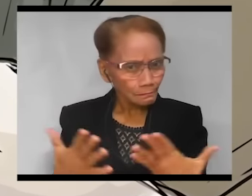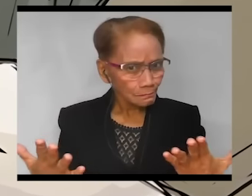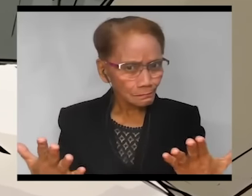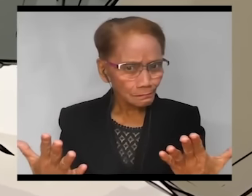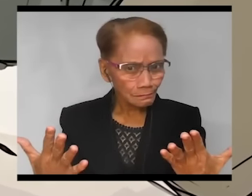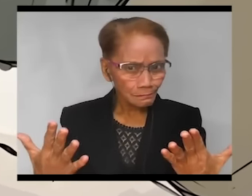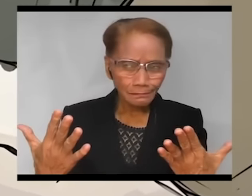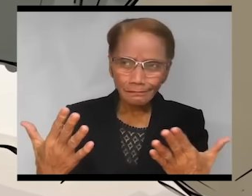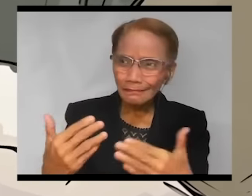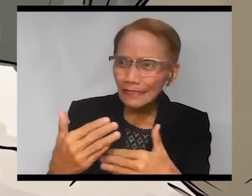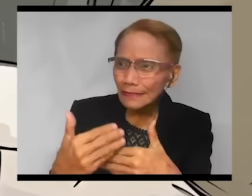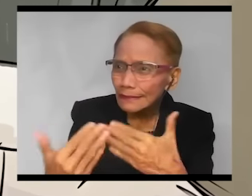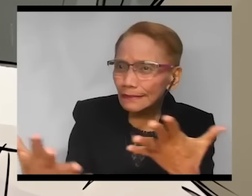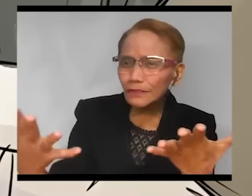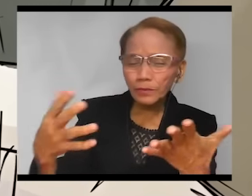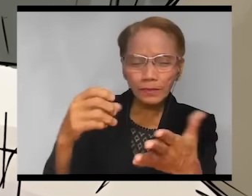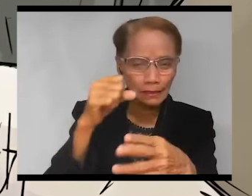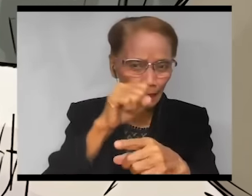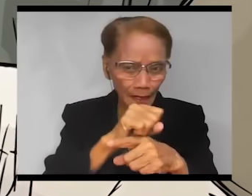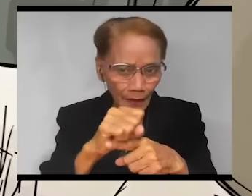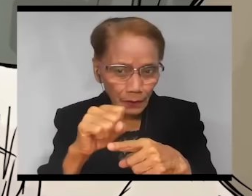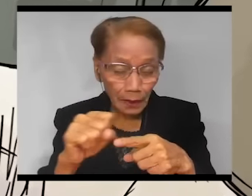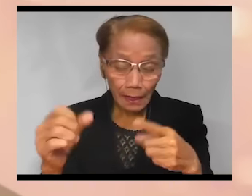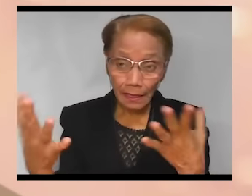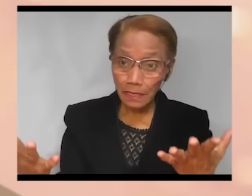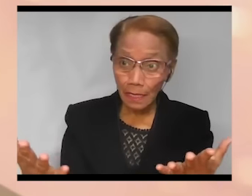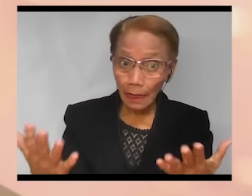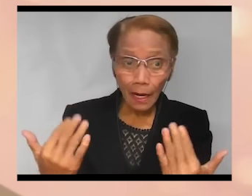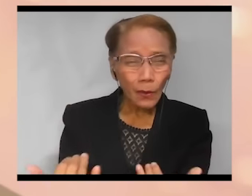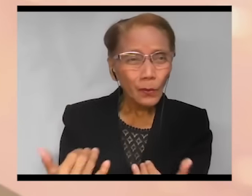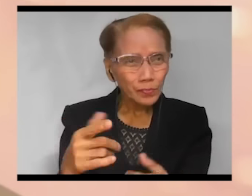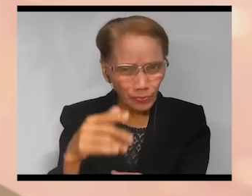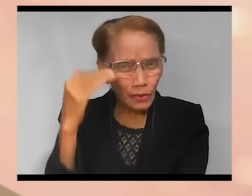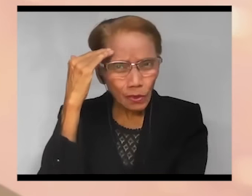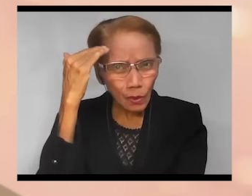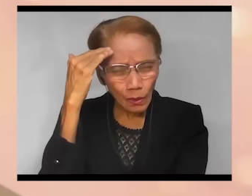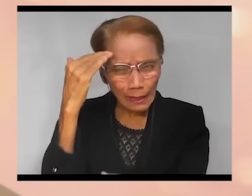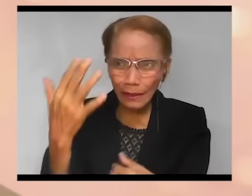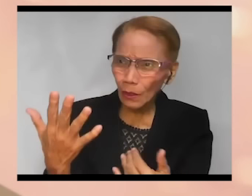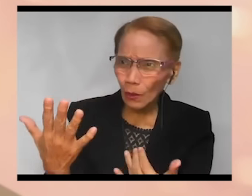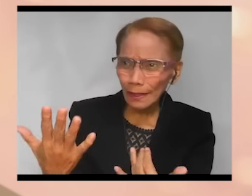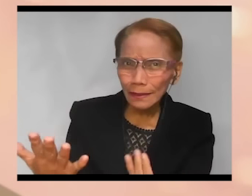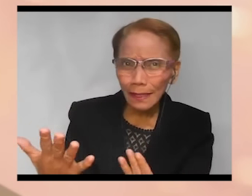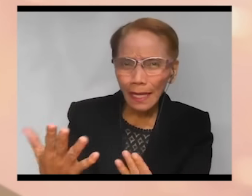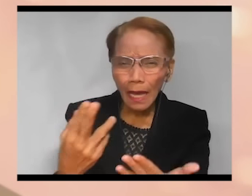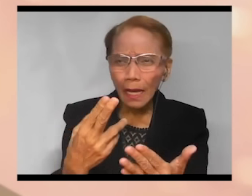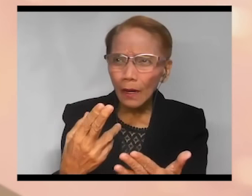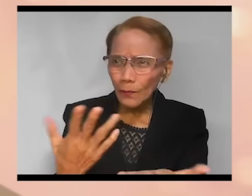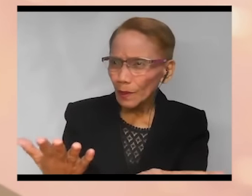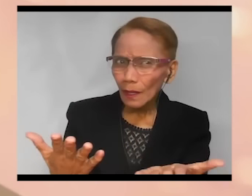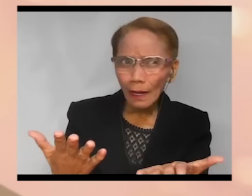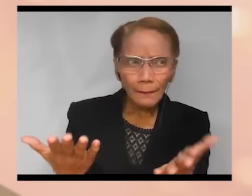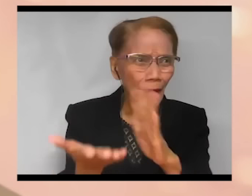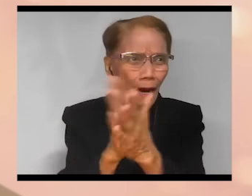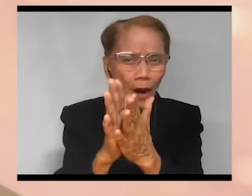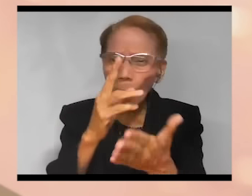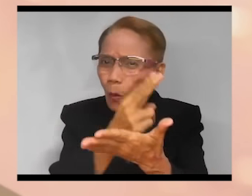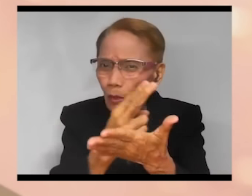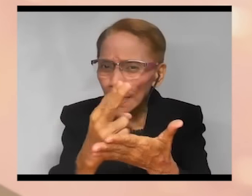barley loaves and grain. Now, he was known to be a holy